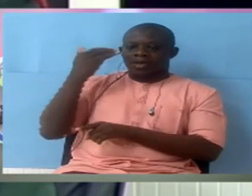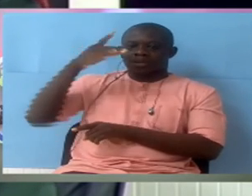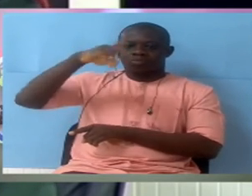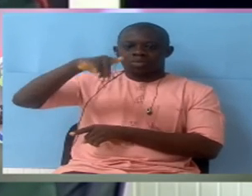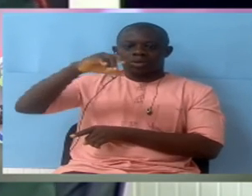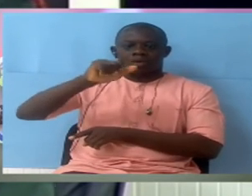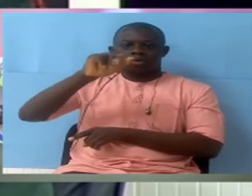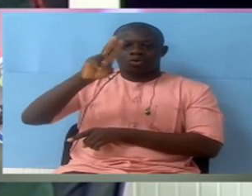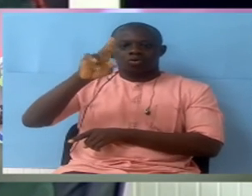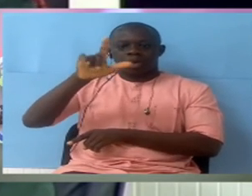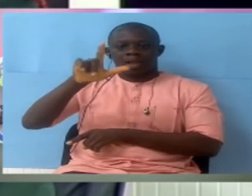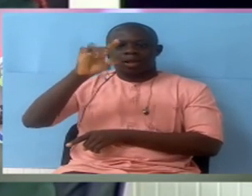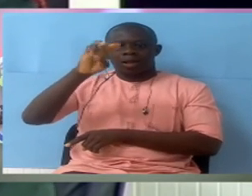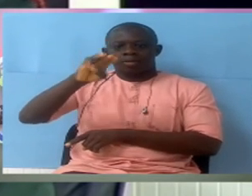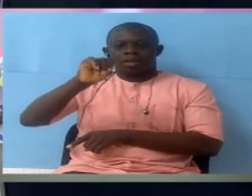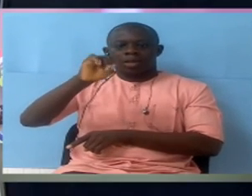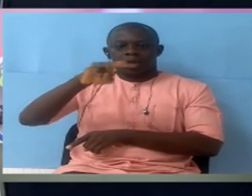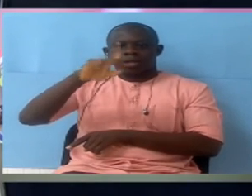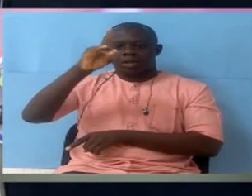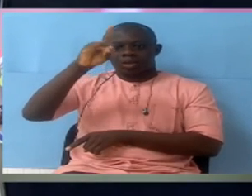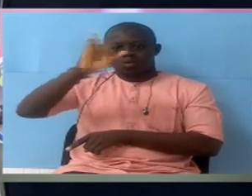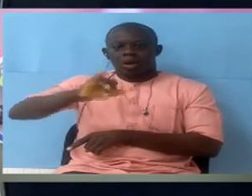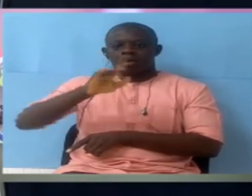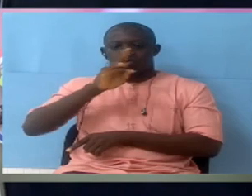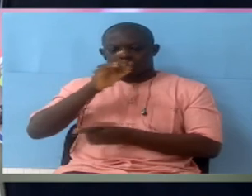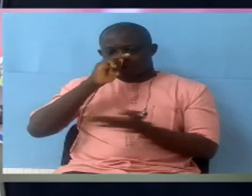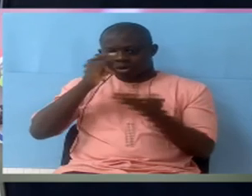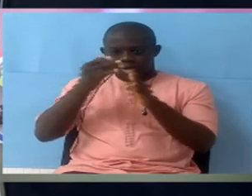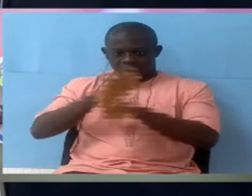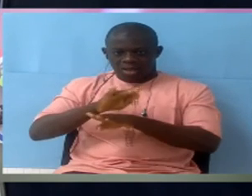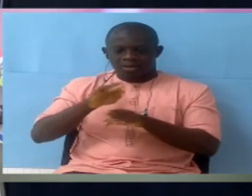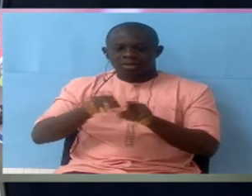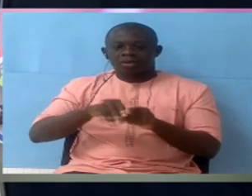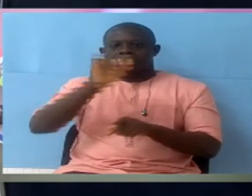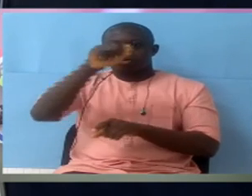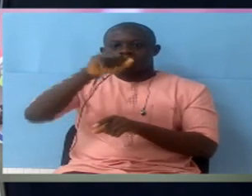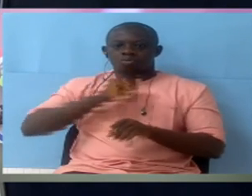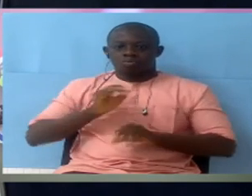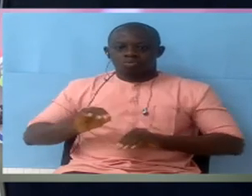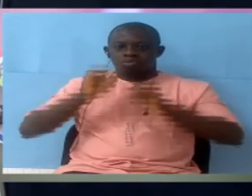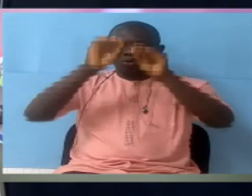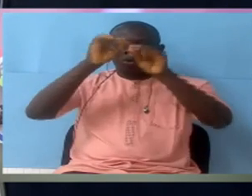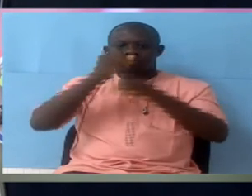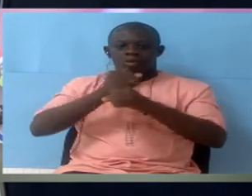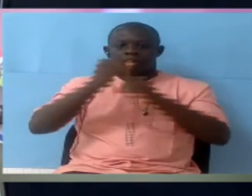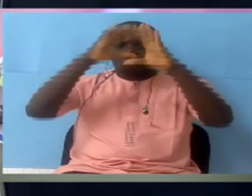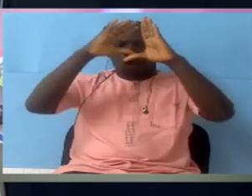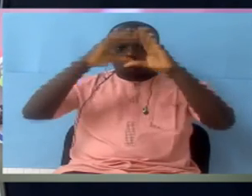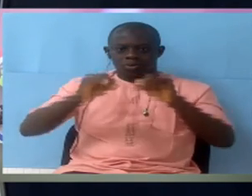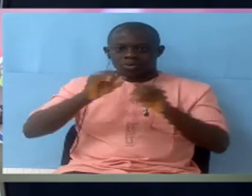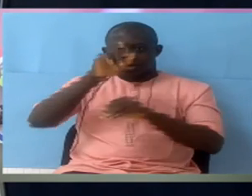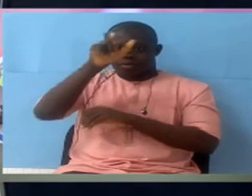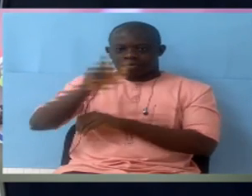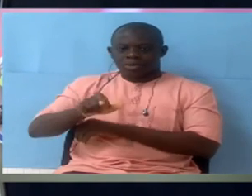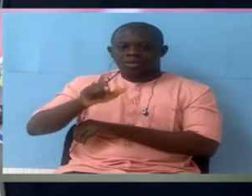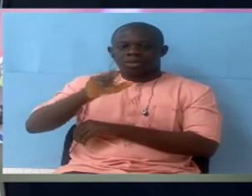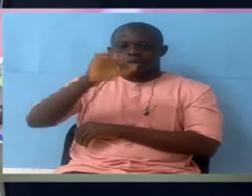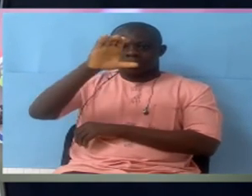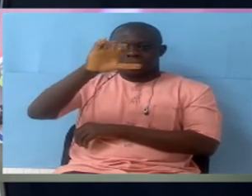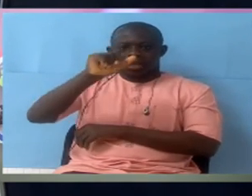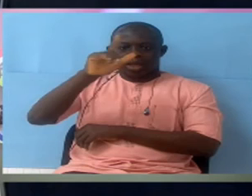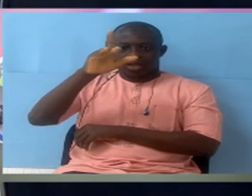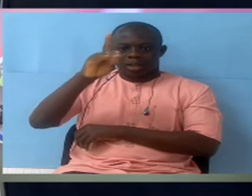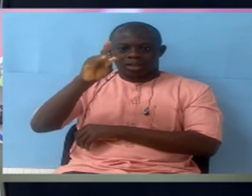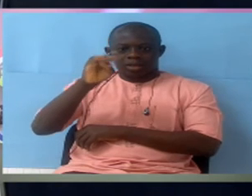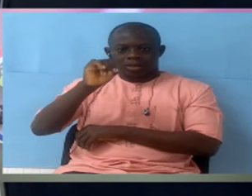ci Yalla ci Paul Mendy. Your promotion as officer cadet was when you joined Gambia National Army,